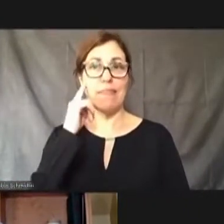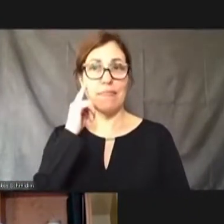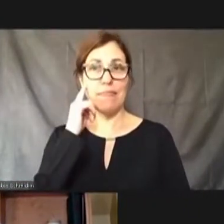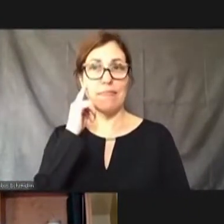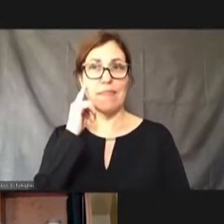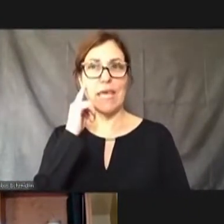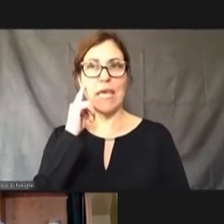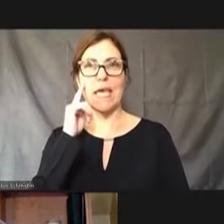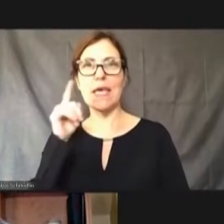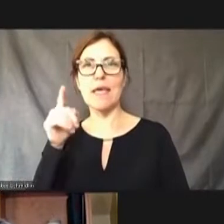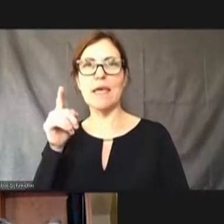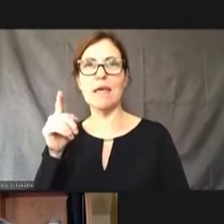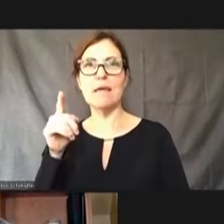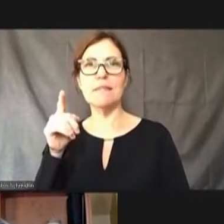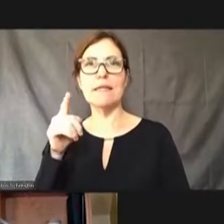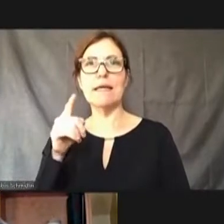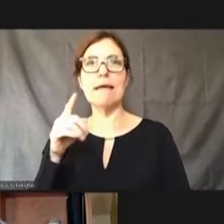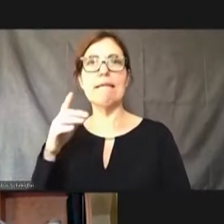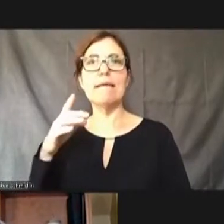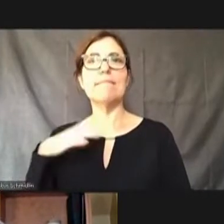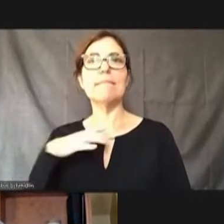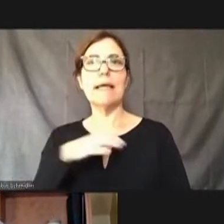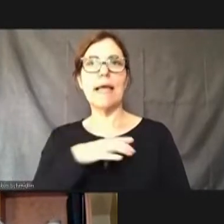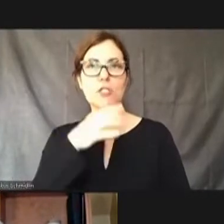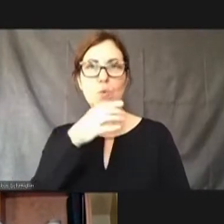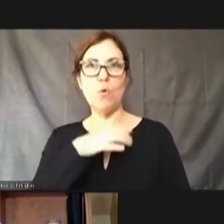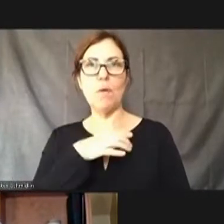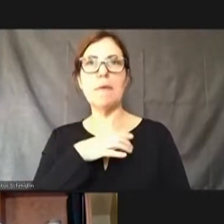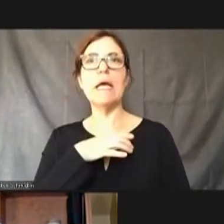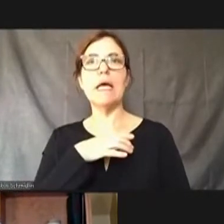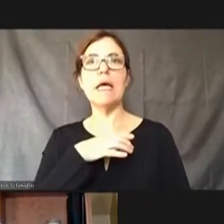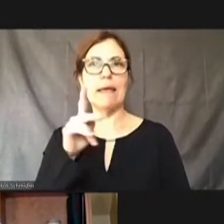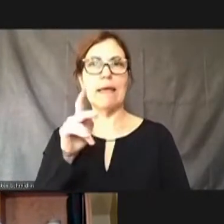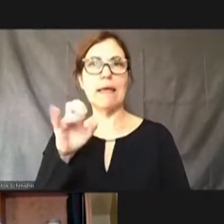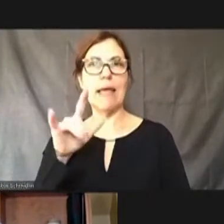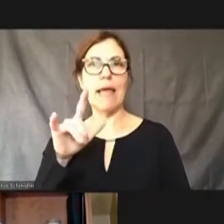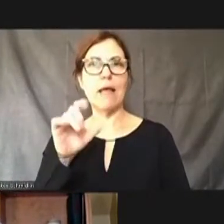by Councilwoman Kale Smith, President Smith. And